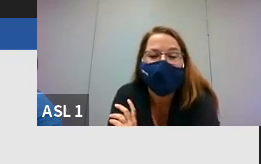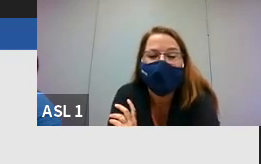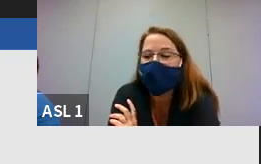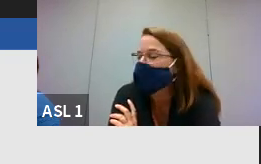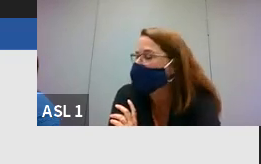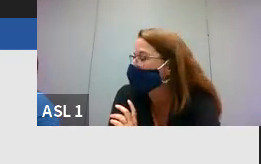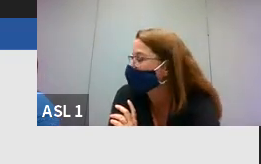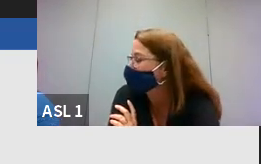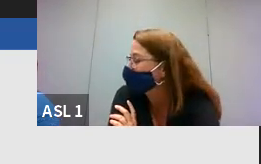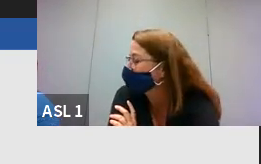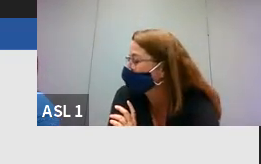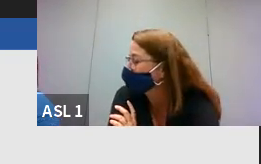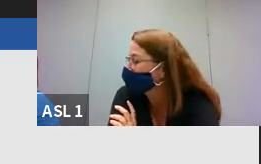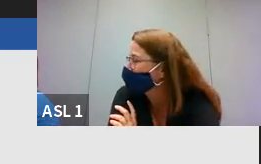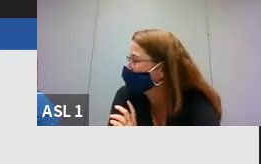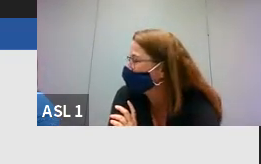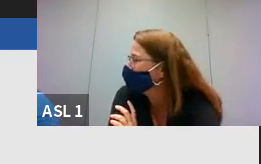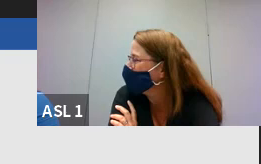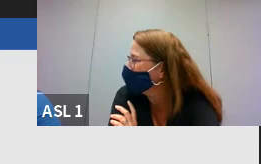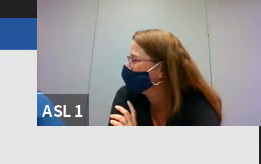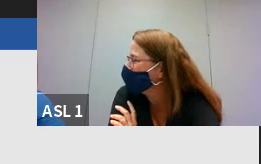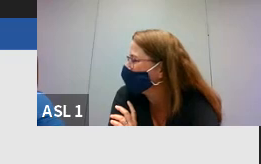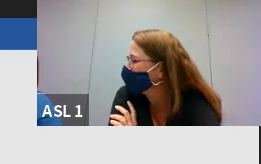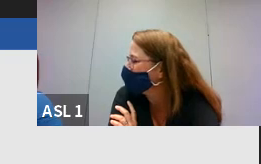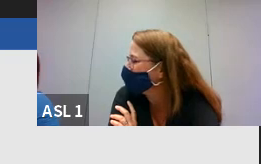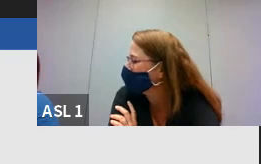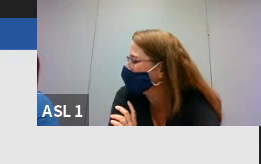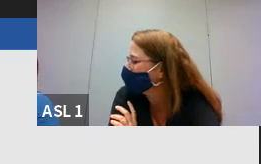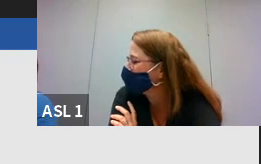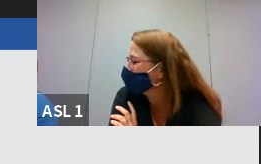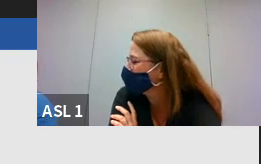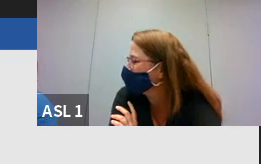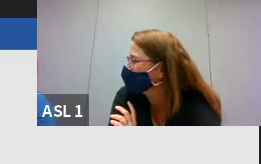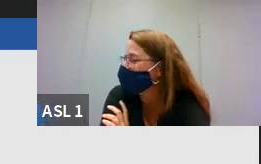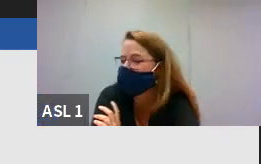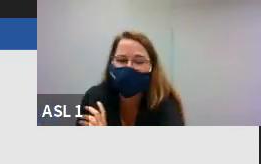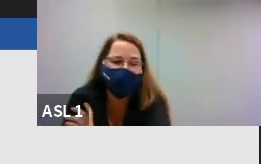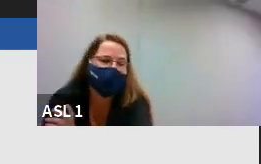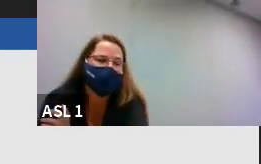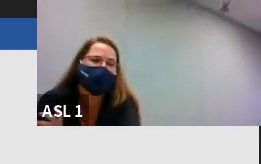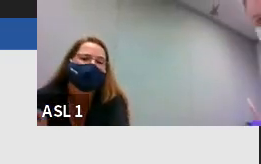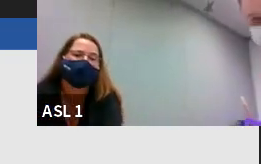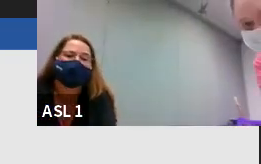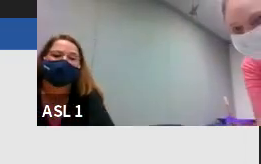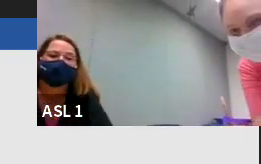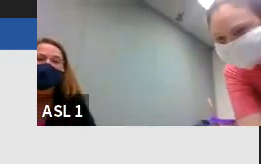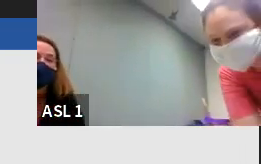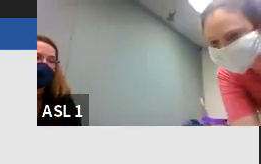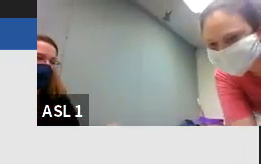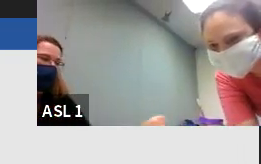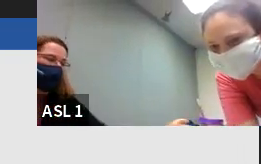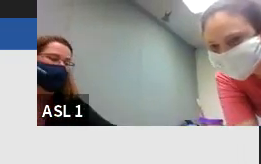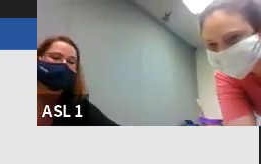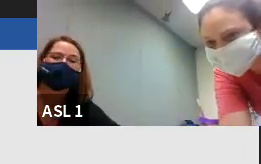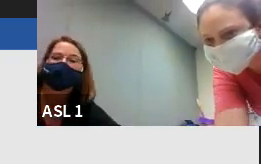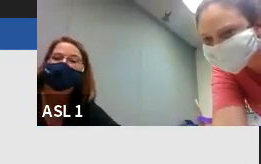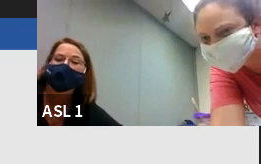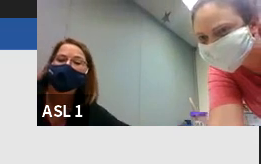My alarm went off at 7:45, and then my alarm went off at 8, and I was like, I gotta get up. I got